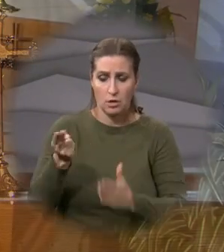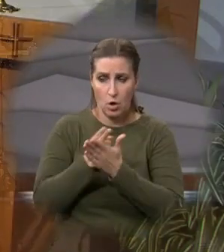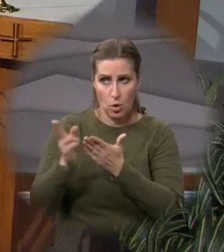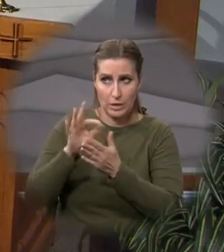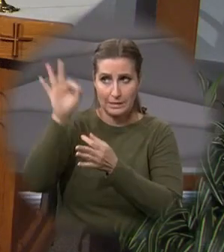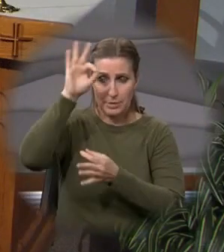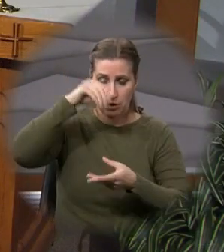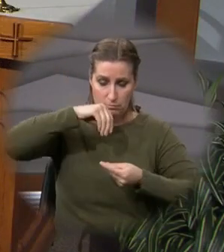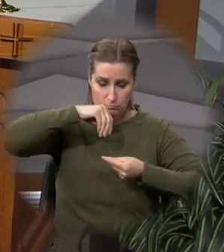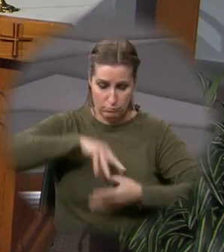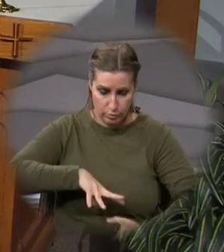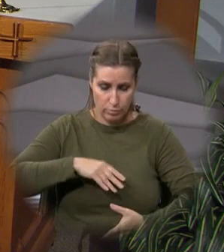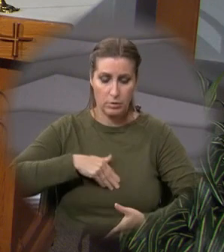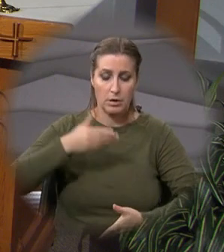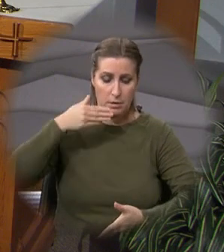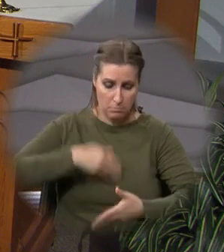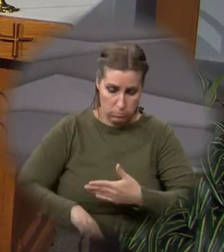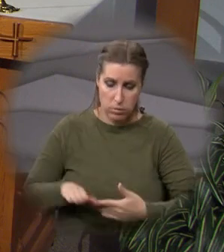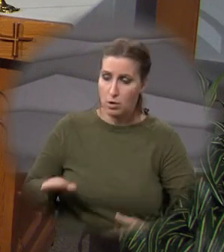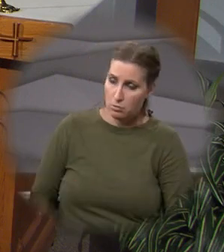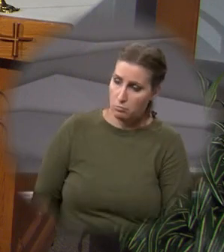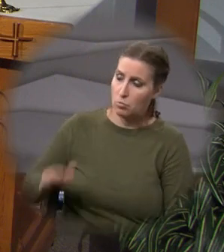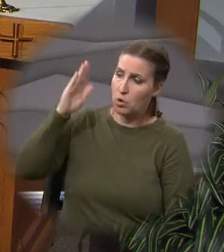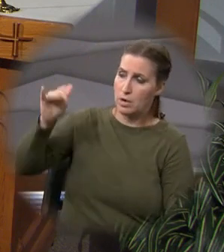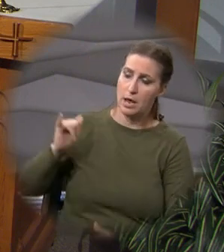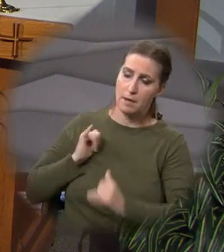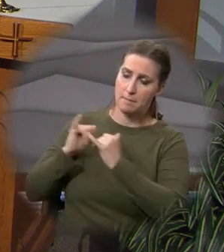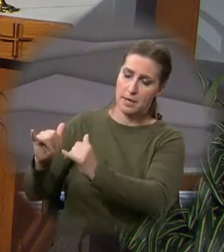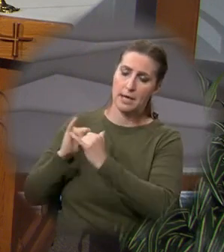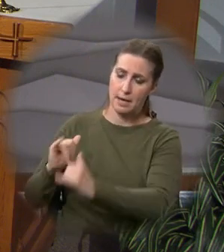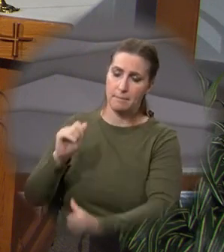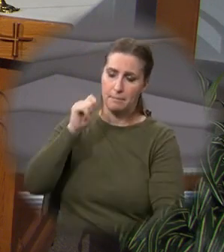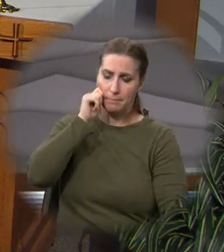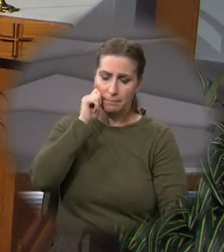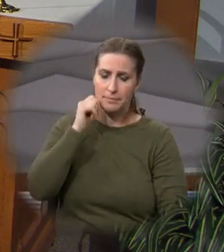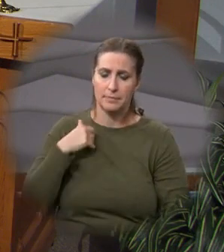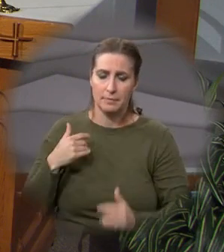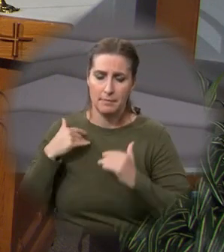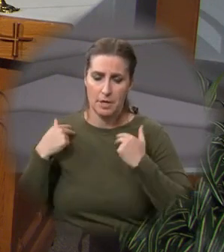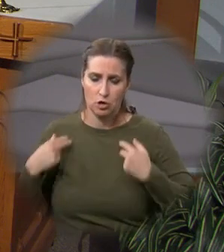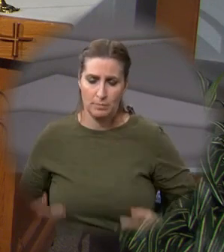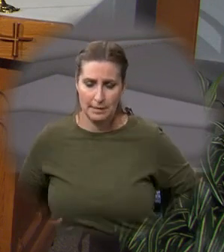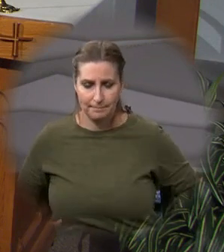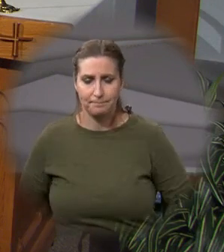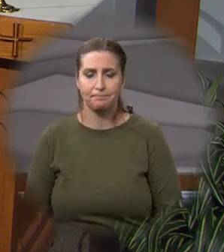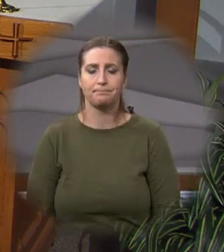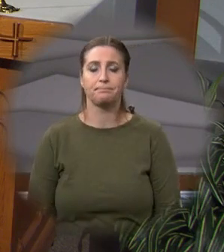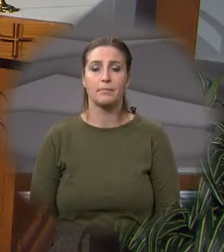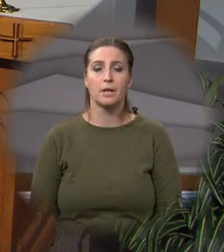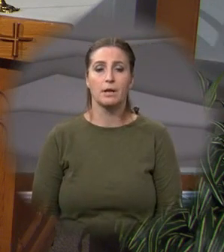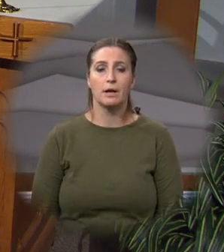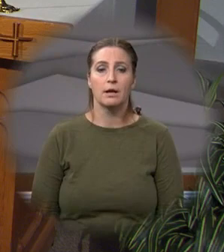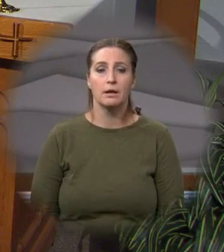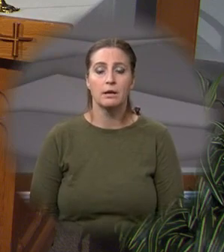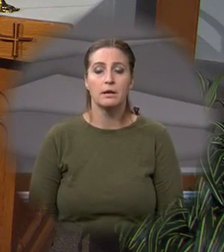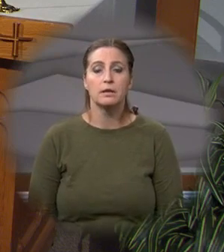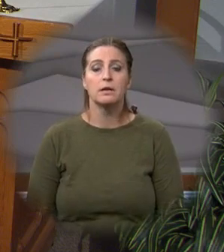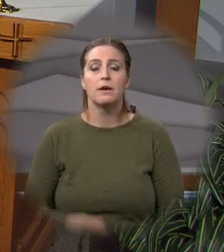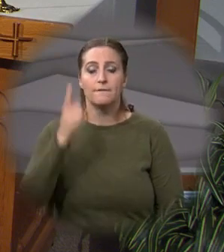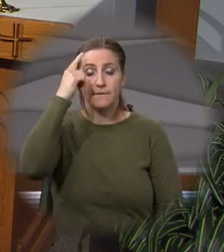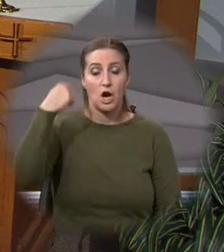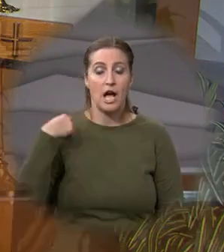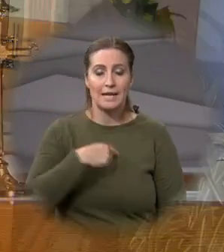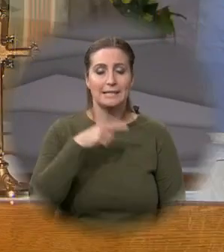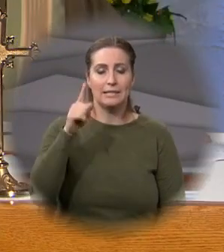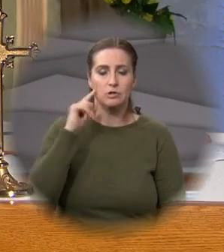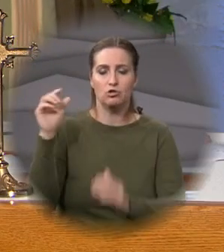salvation, he came down from heaven. By the Holy Spirit was incarnate of the Virgin Mary and became man. For our sake